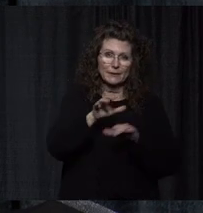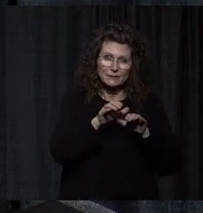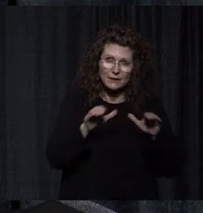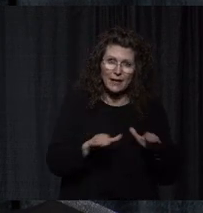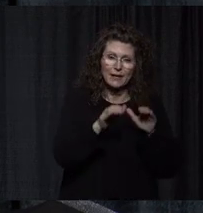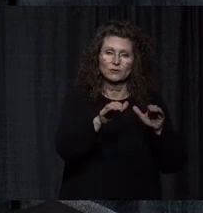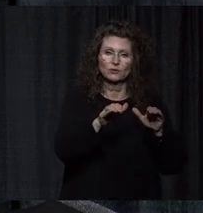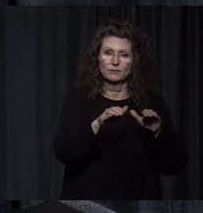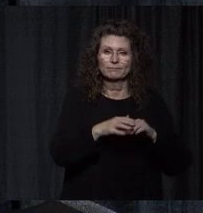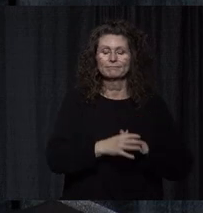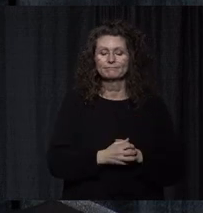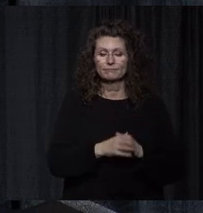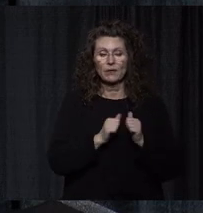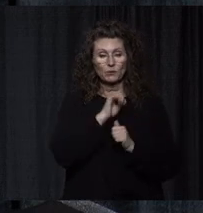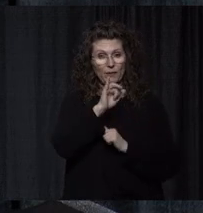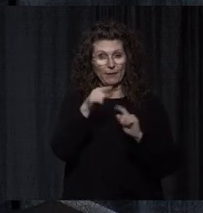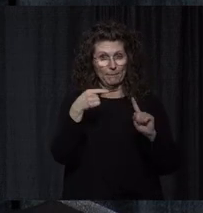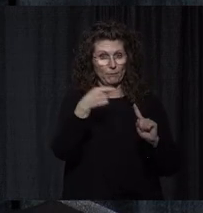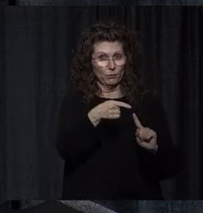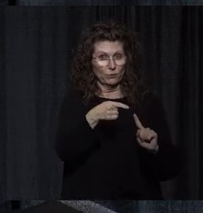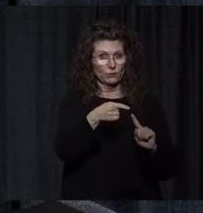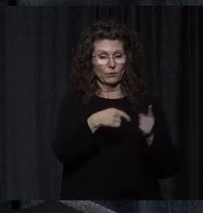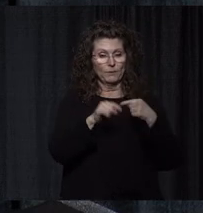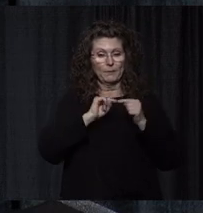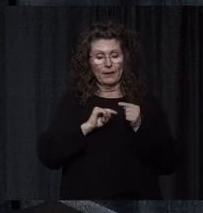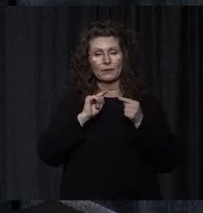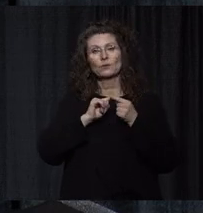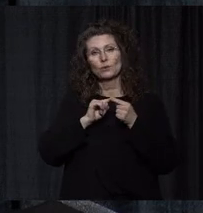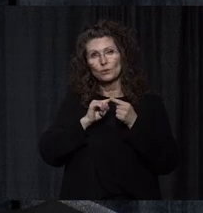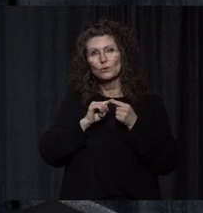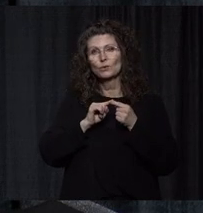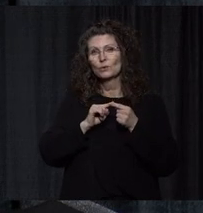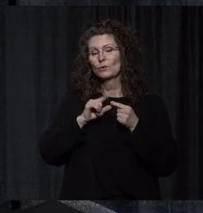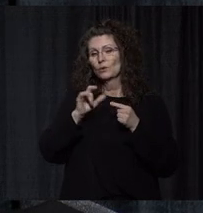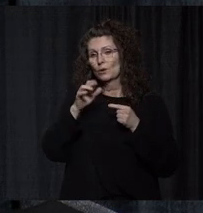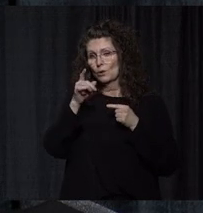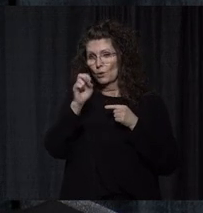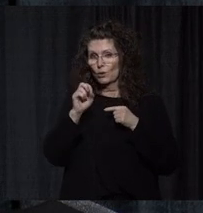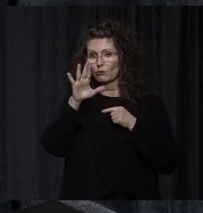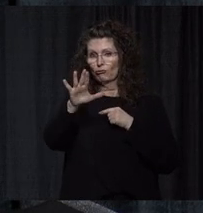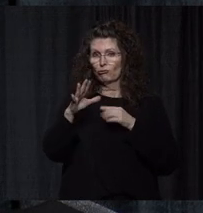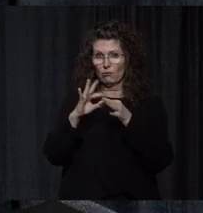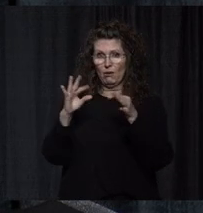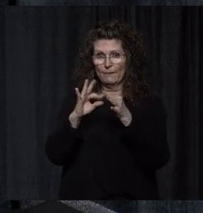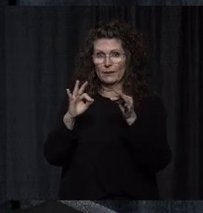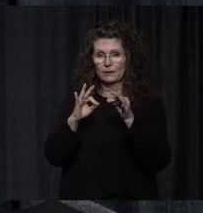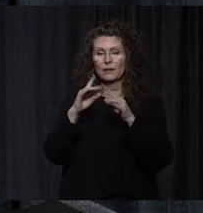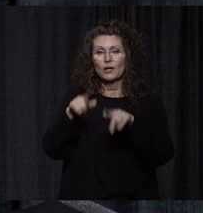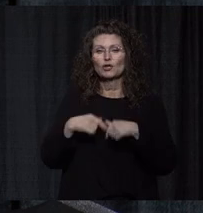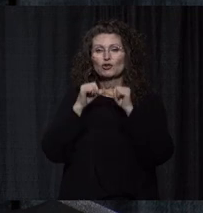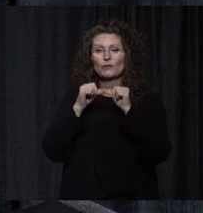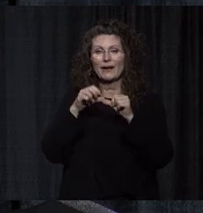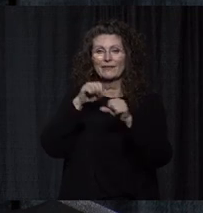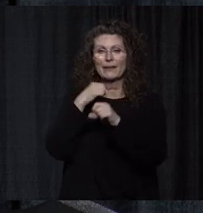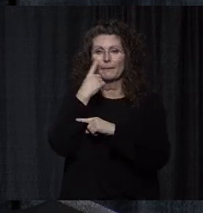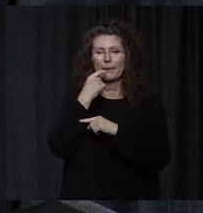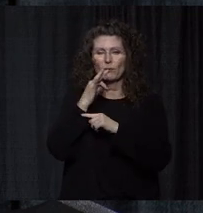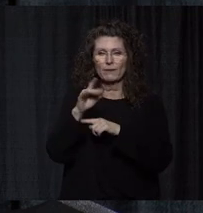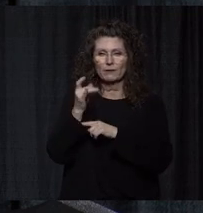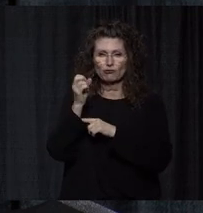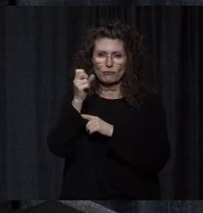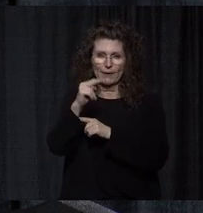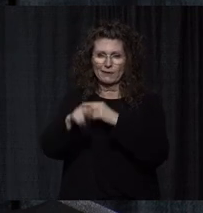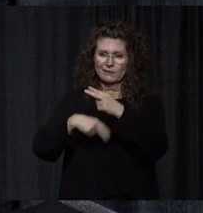And on that note, I want to go back to Lorde's comment about surviving in the mouth of the dragon we call